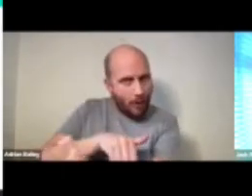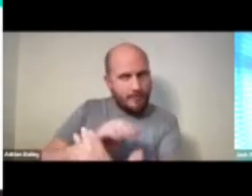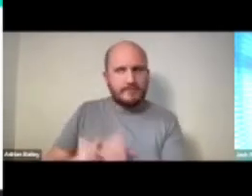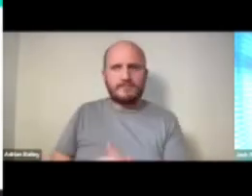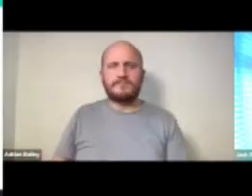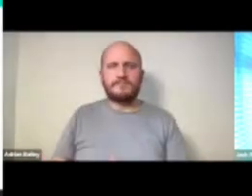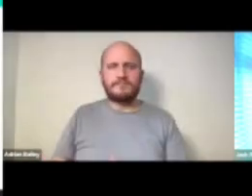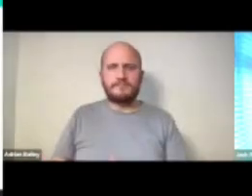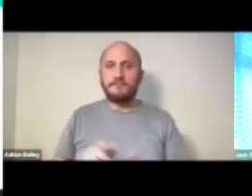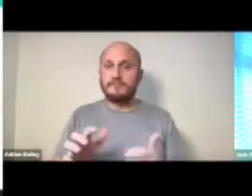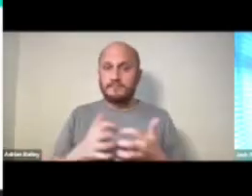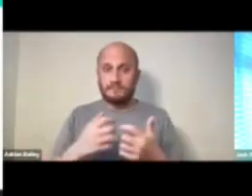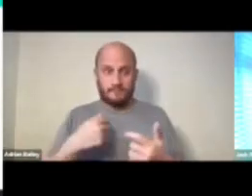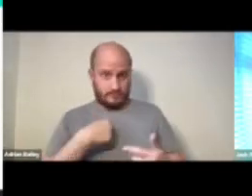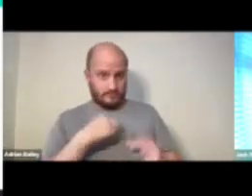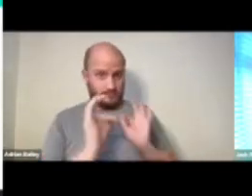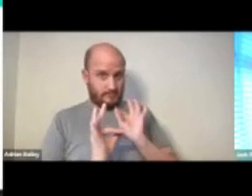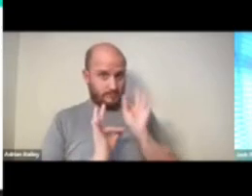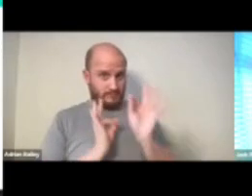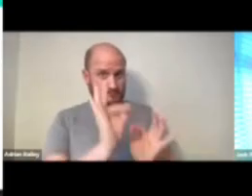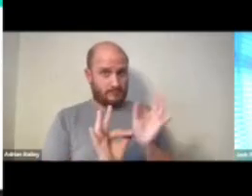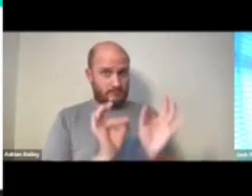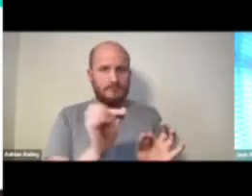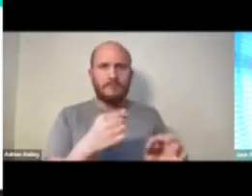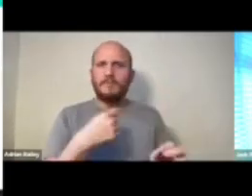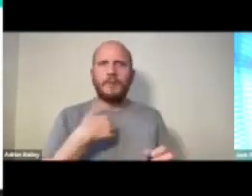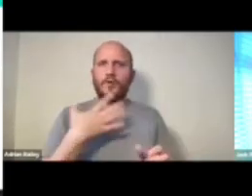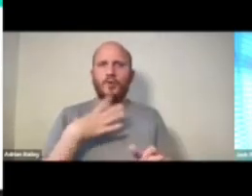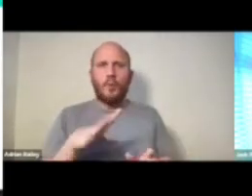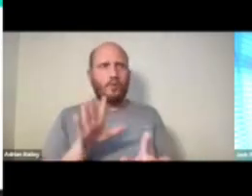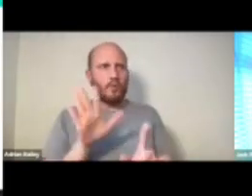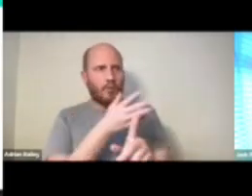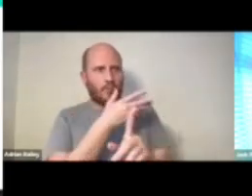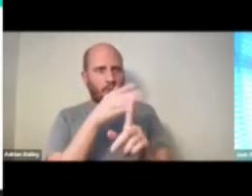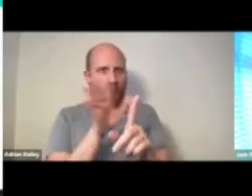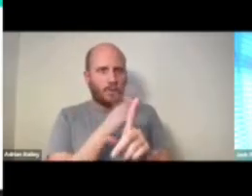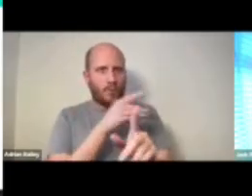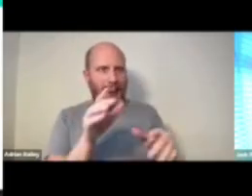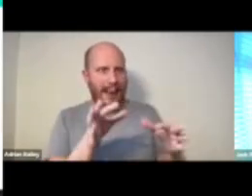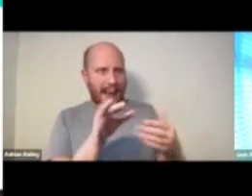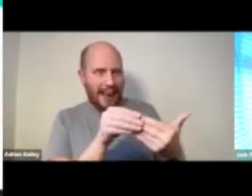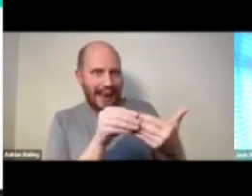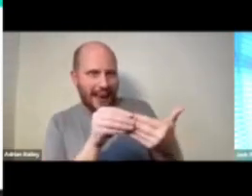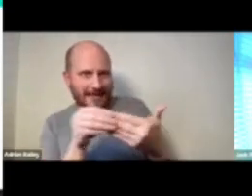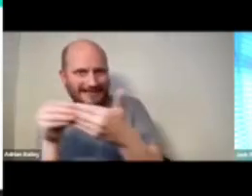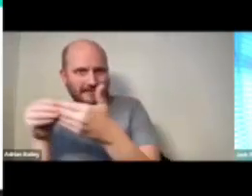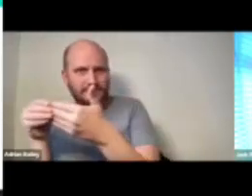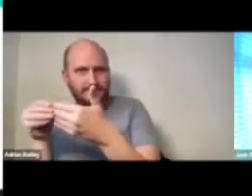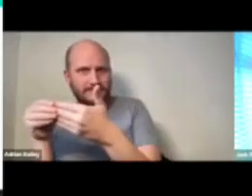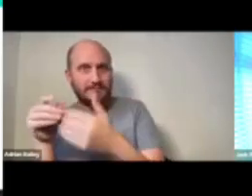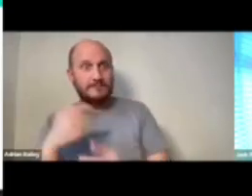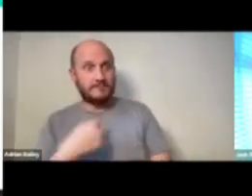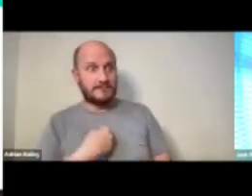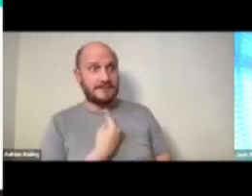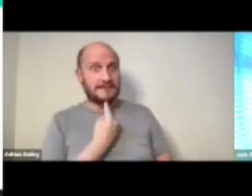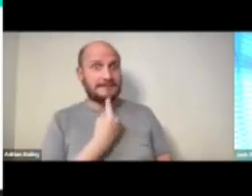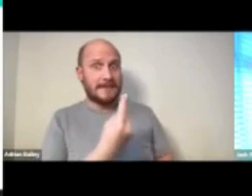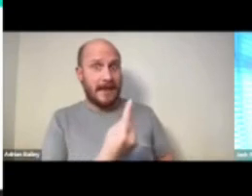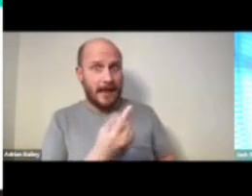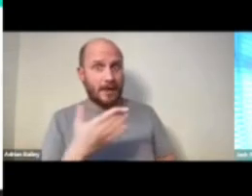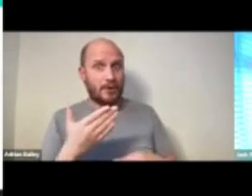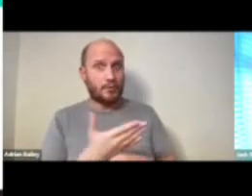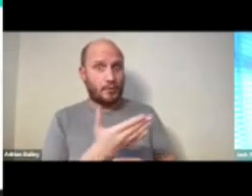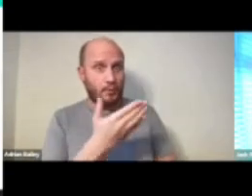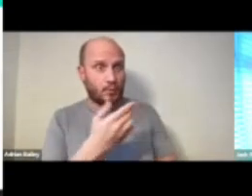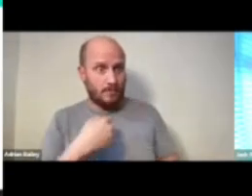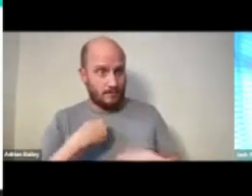You want to avoid leading people. So leading is when the things that you say or that you do lead people to answer in a certain